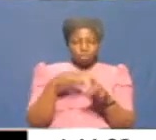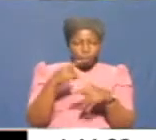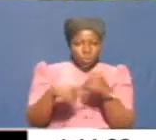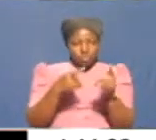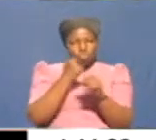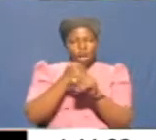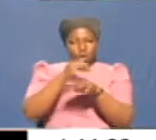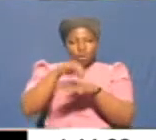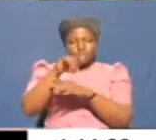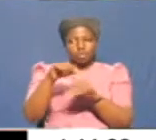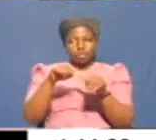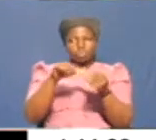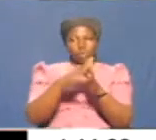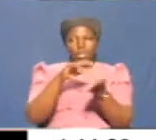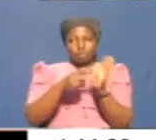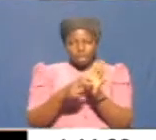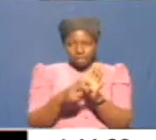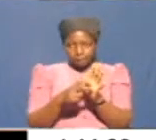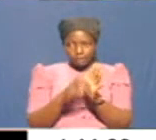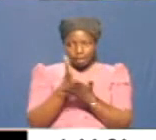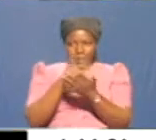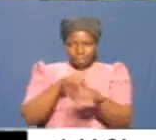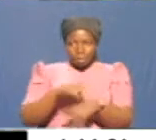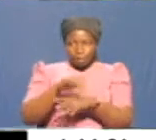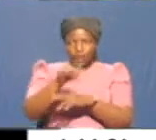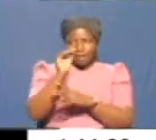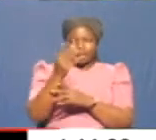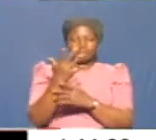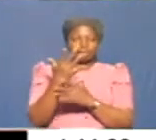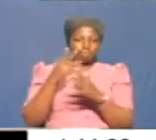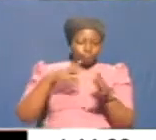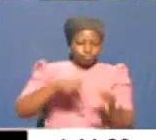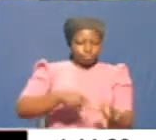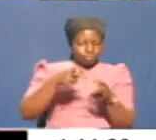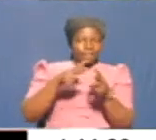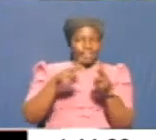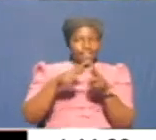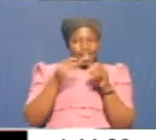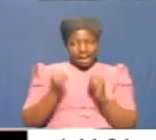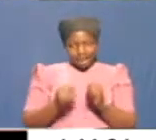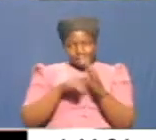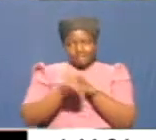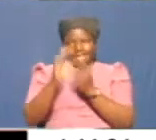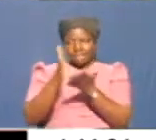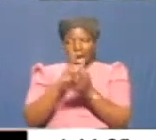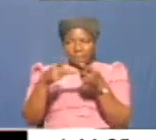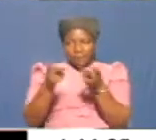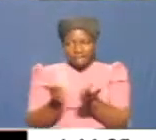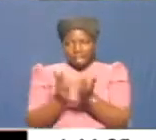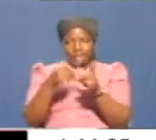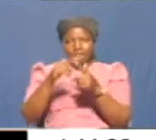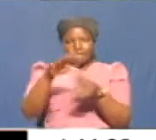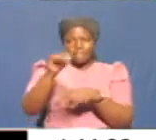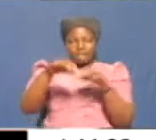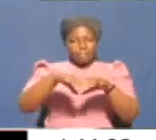is sometimes you may find the excavation is difficult or costly in some places, and then you find the piping distance may also